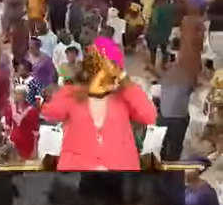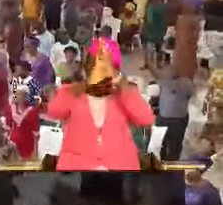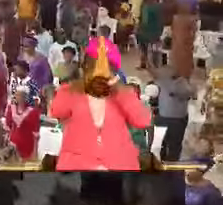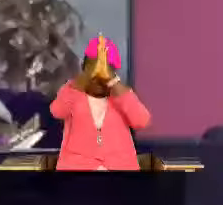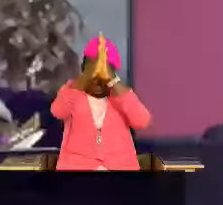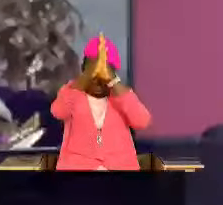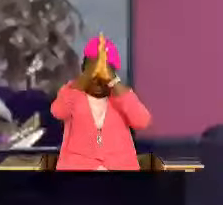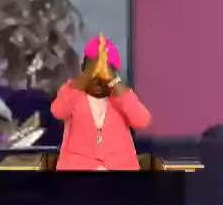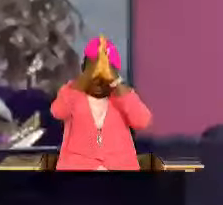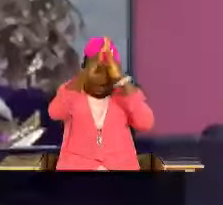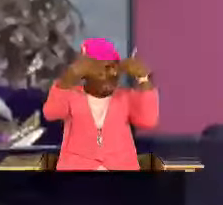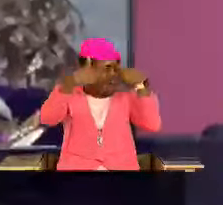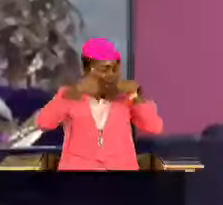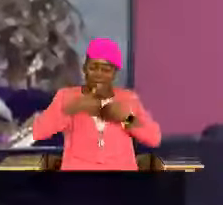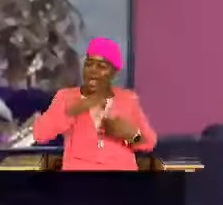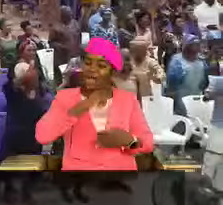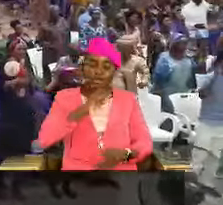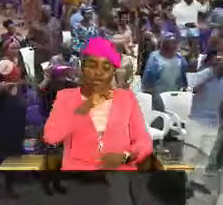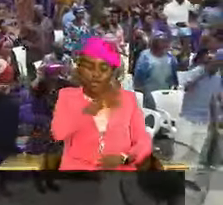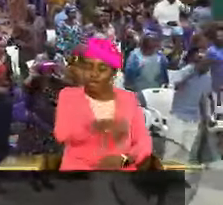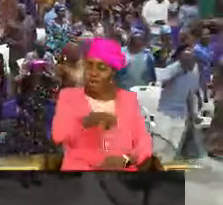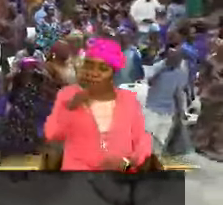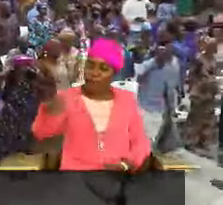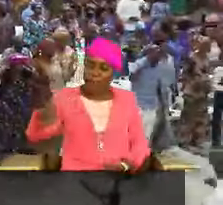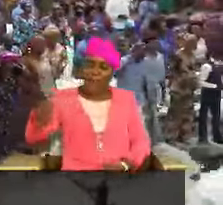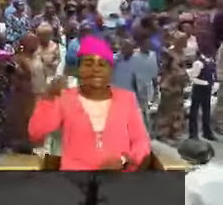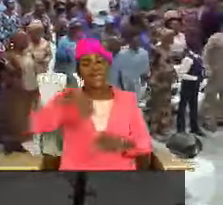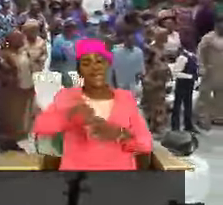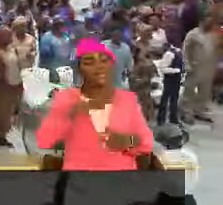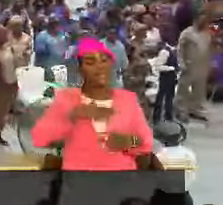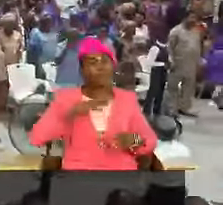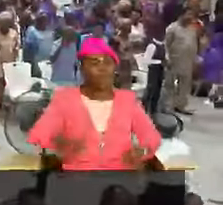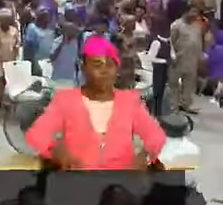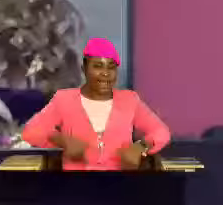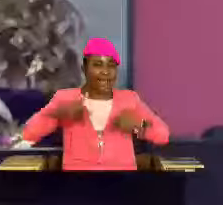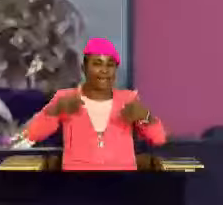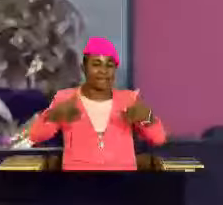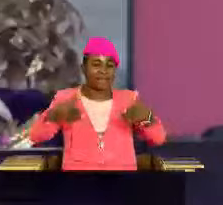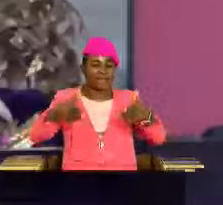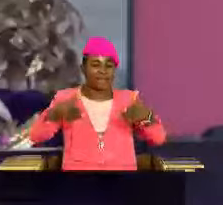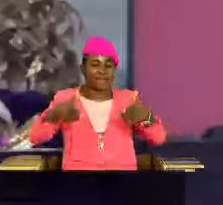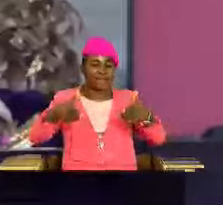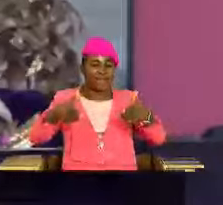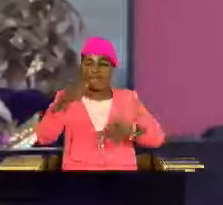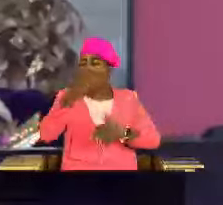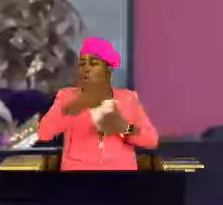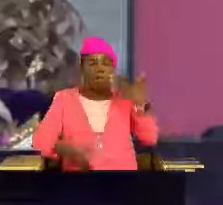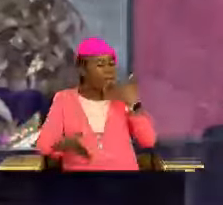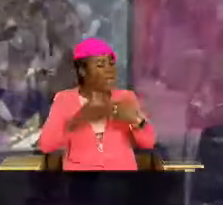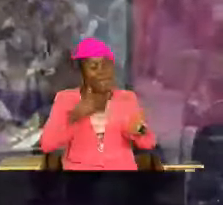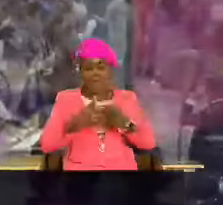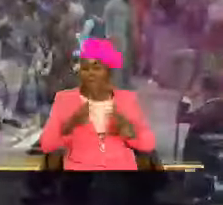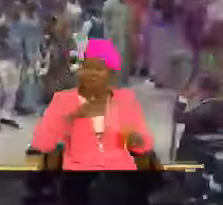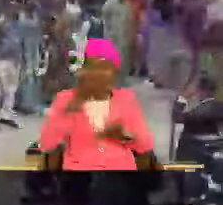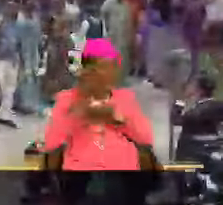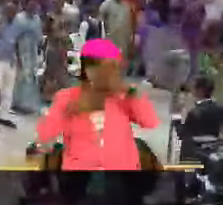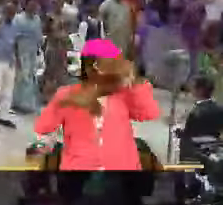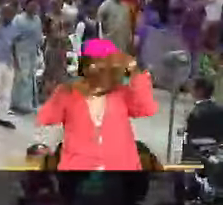father has not planted in my life can you shout it